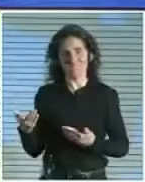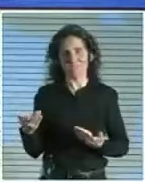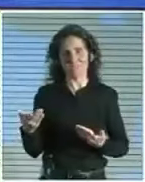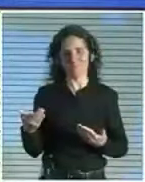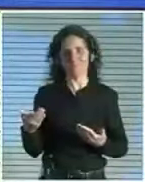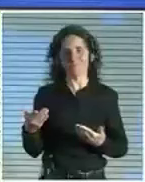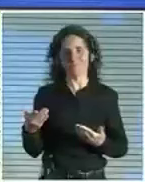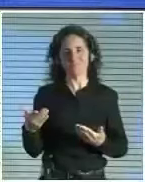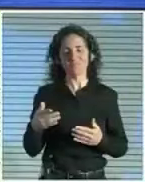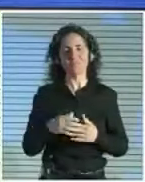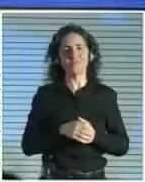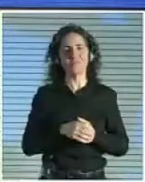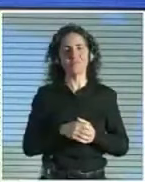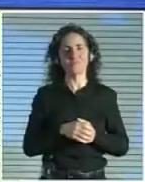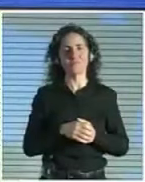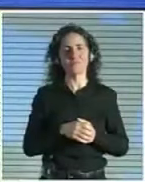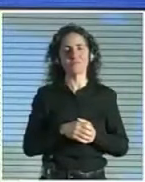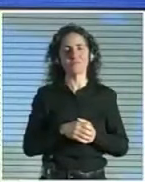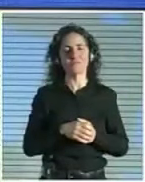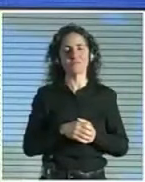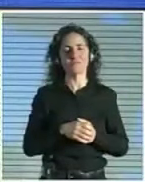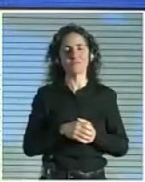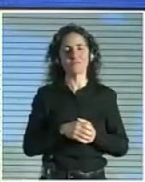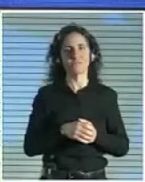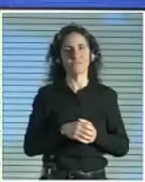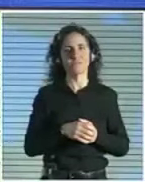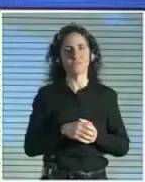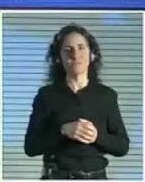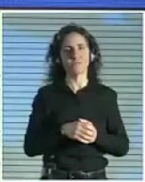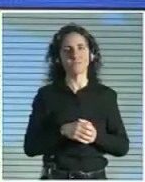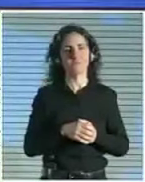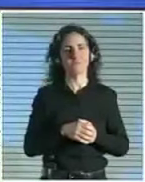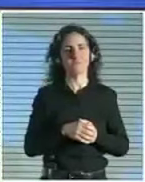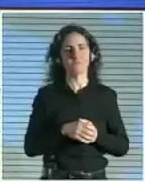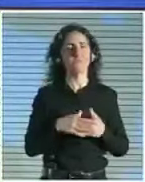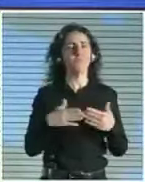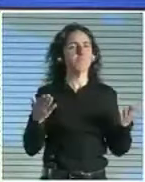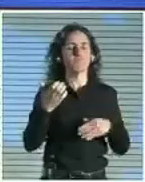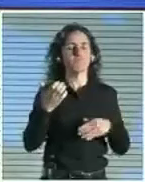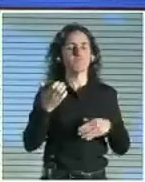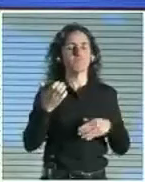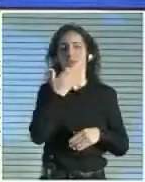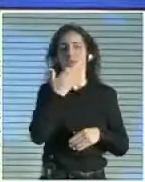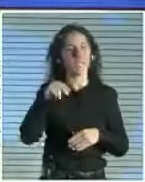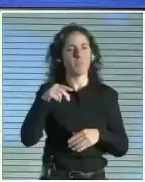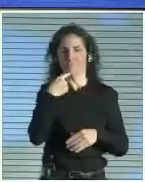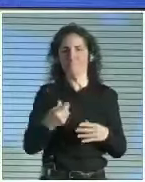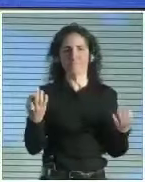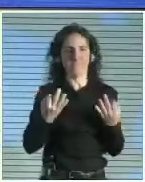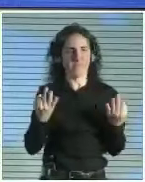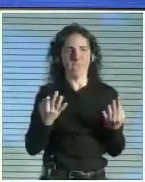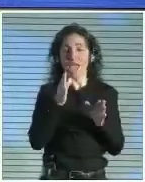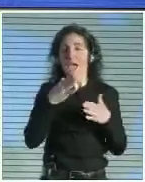meanwhile, they're testing the new HVO diesel, which is a organic fuel, which has 90%